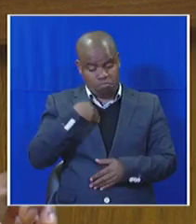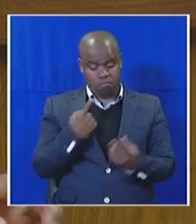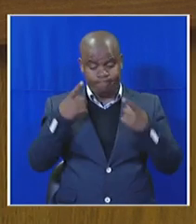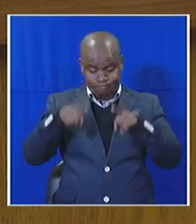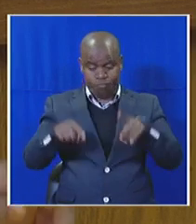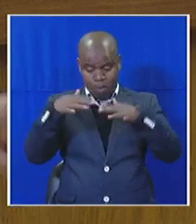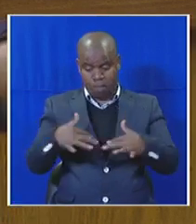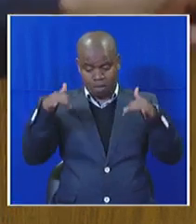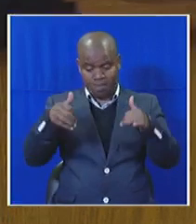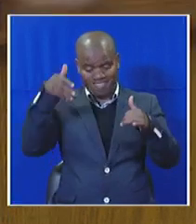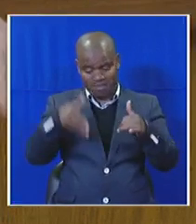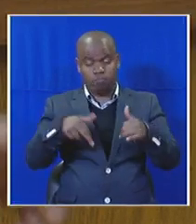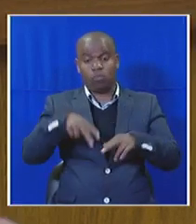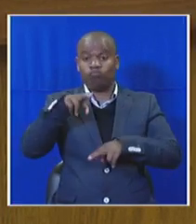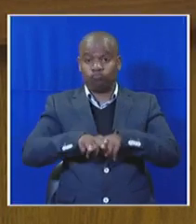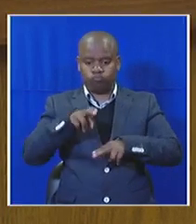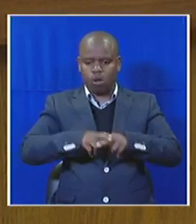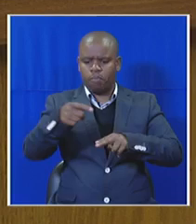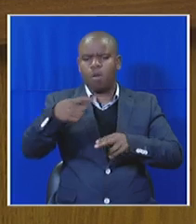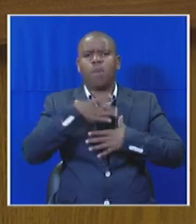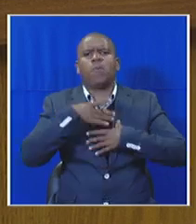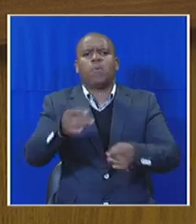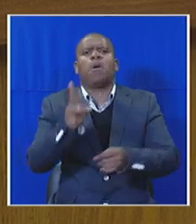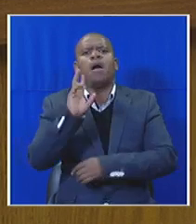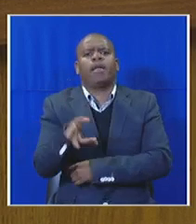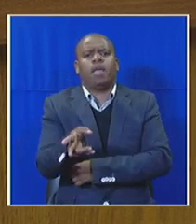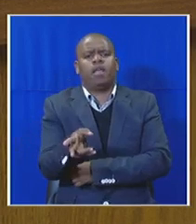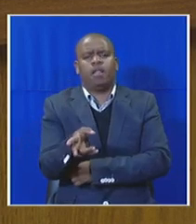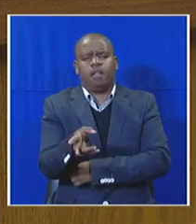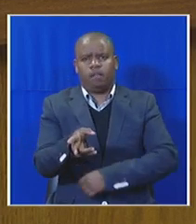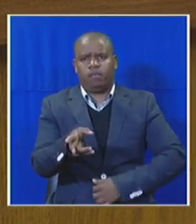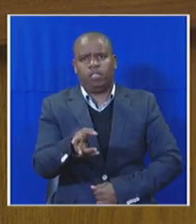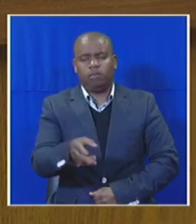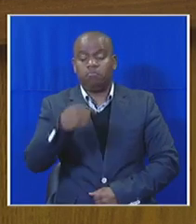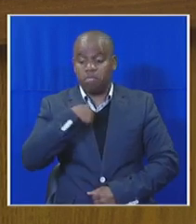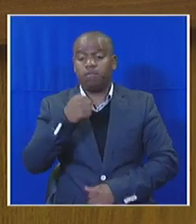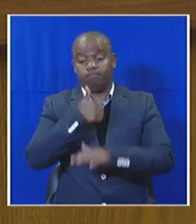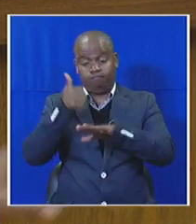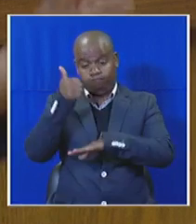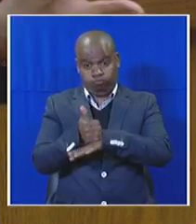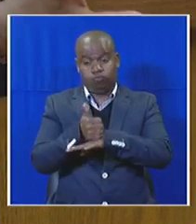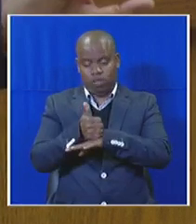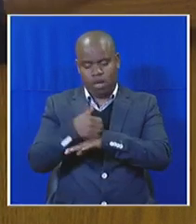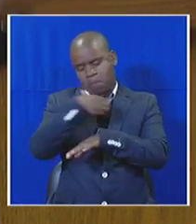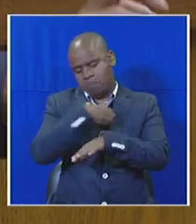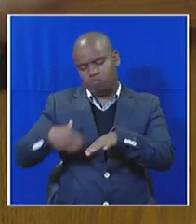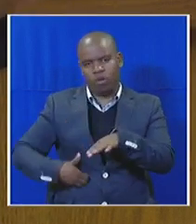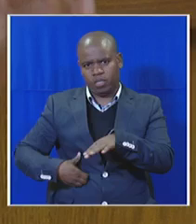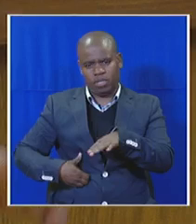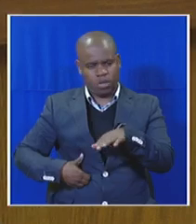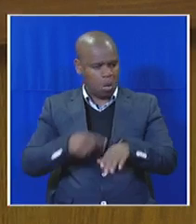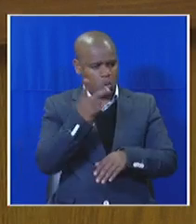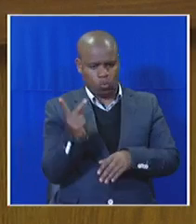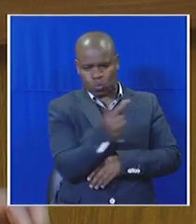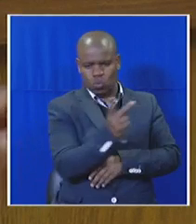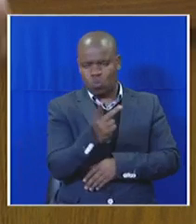as a president here. Then I was elected here as a president of the state. That's what it is. You can't conflate the